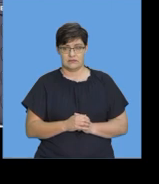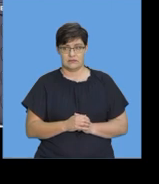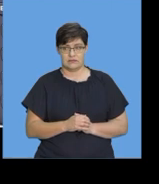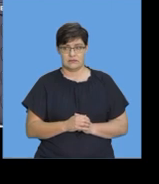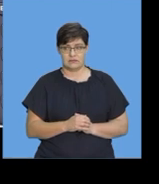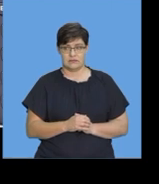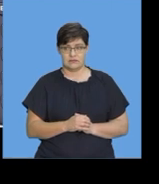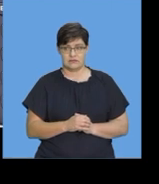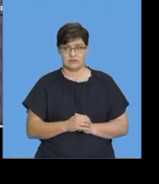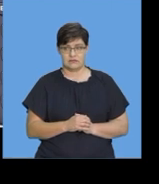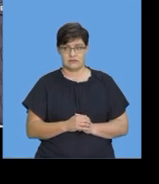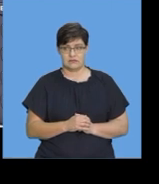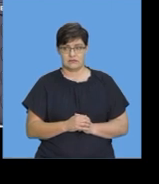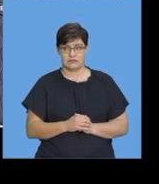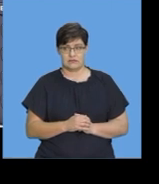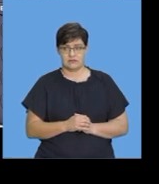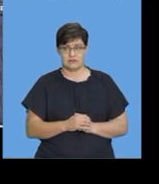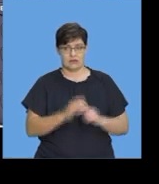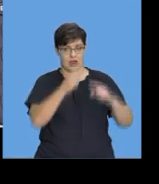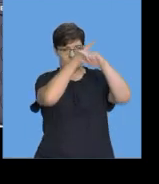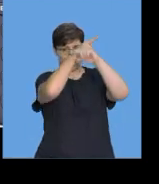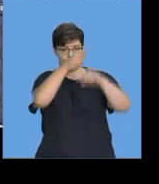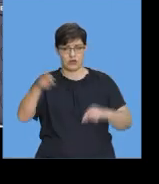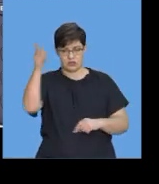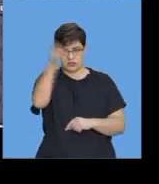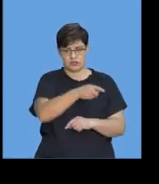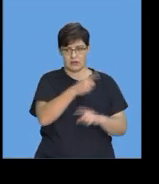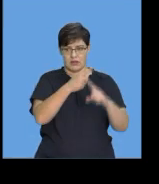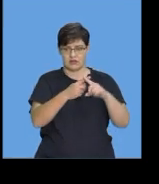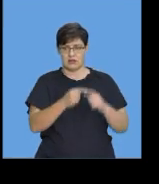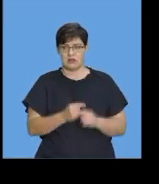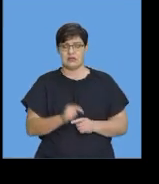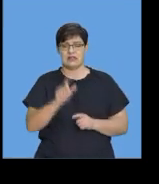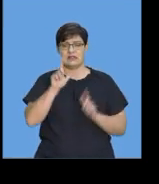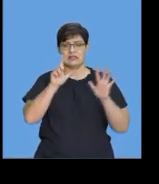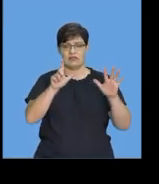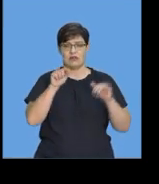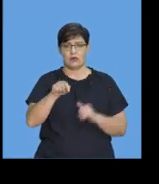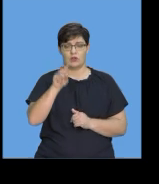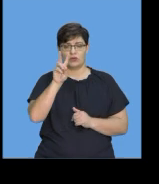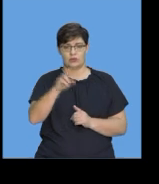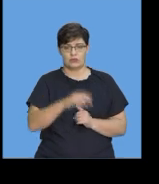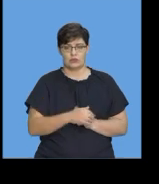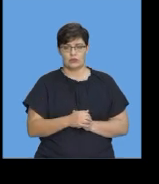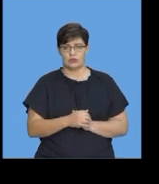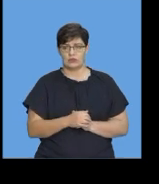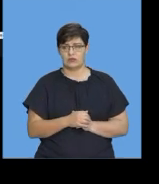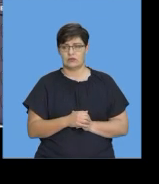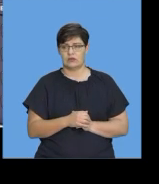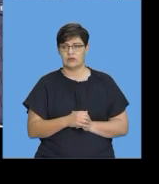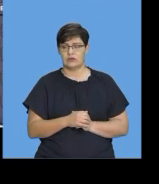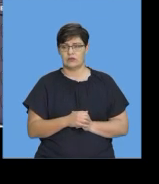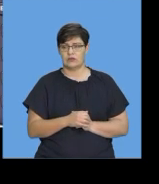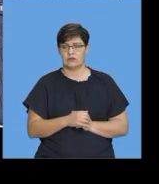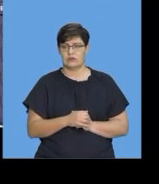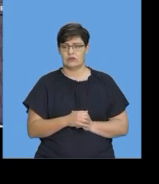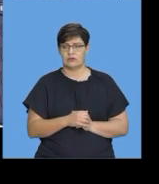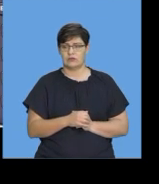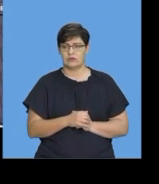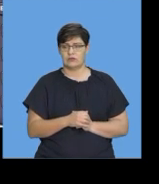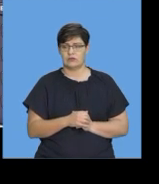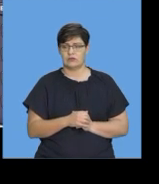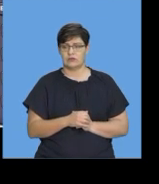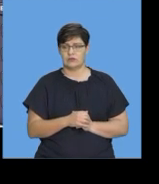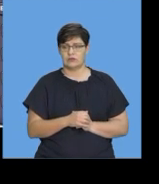Okay? And obviously you can see what I'm doing. I'm cross multiplying. So it's your 7.2 times the 100.